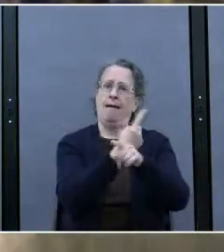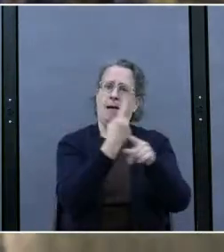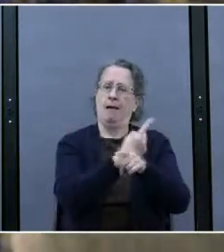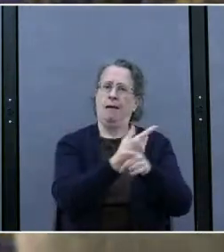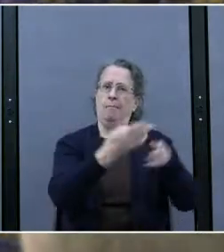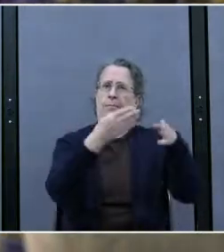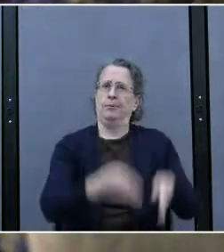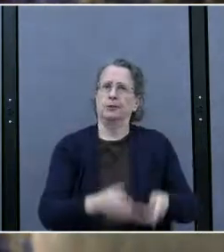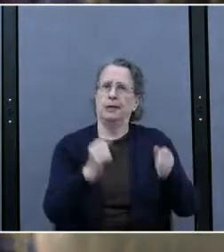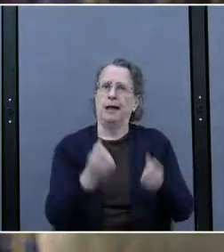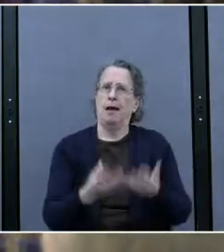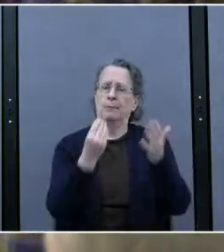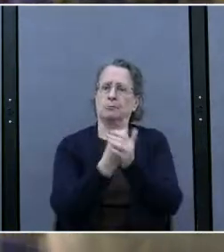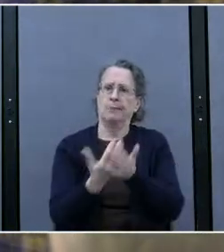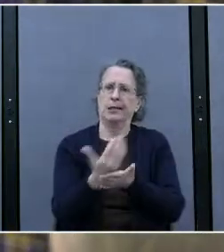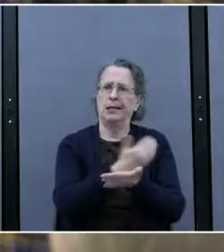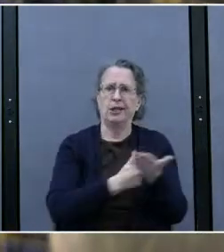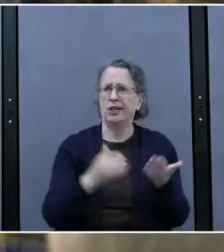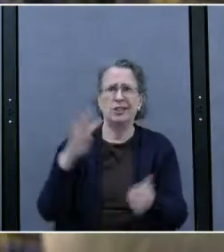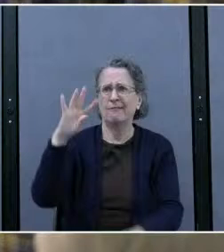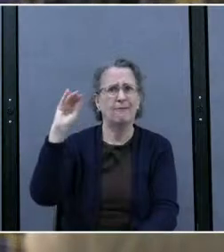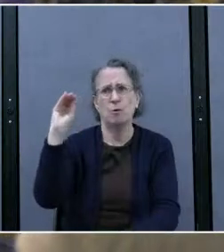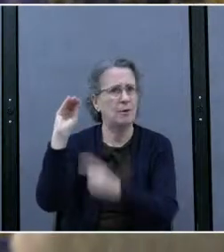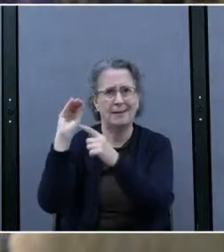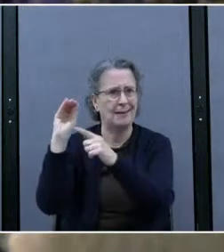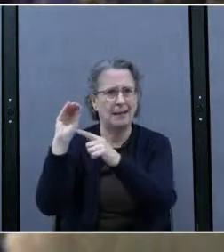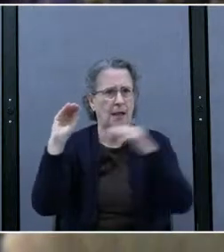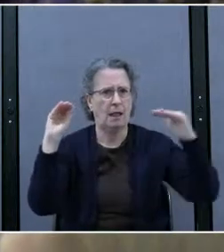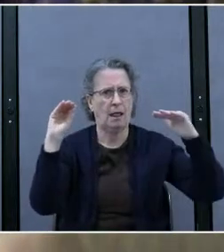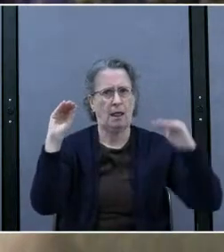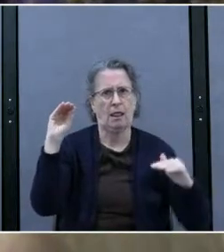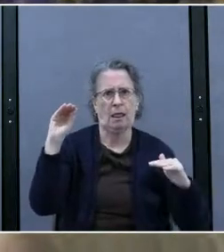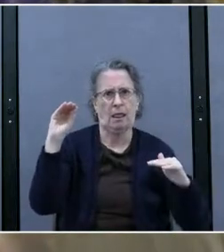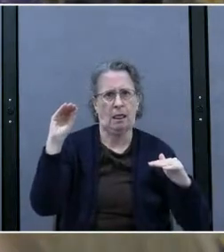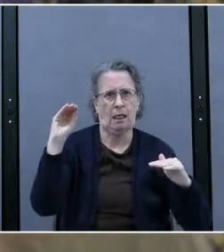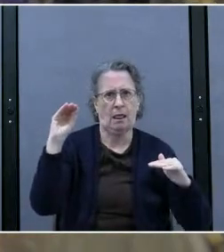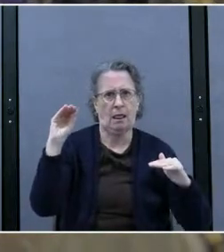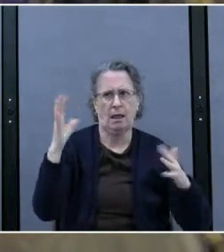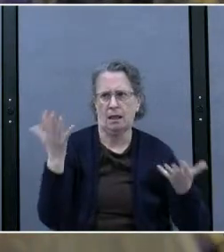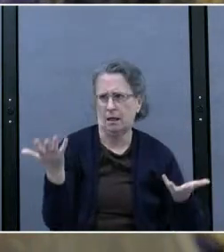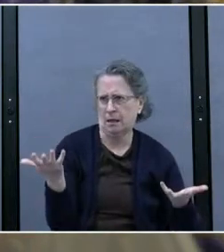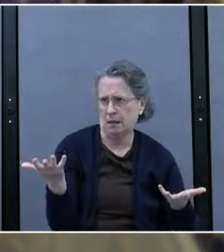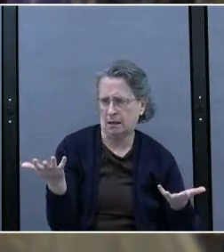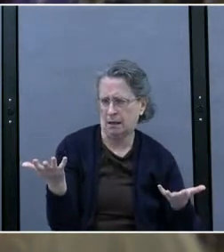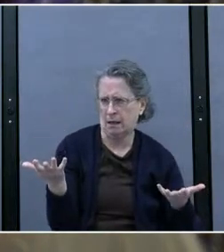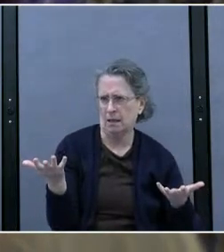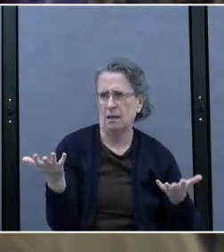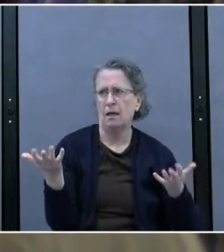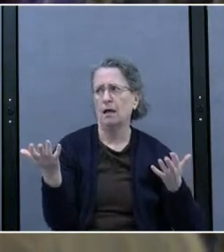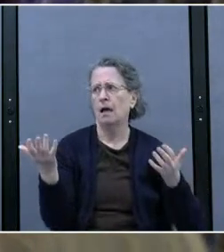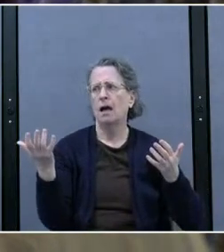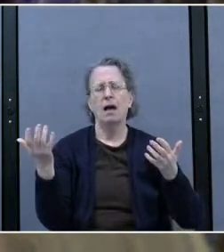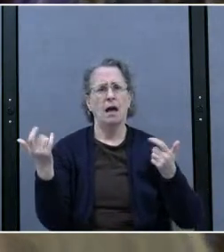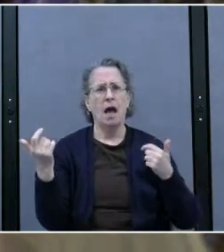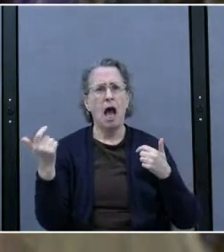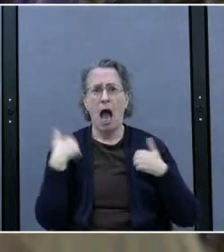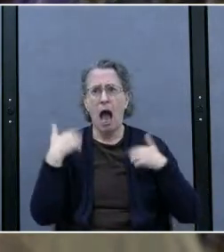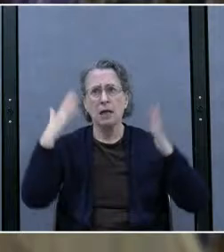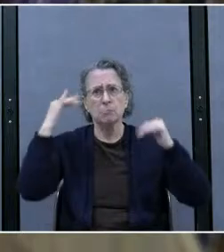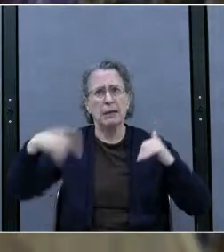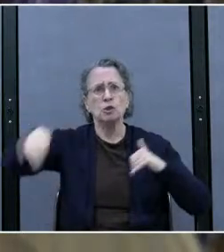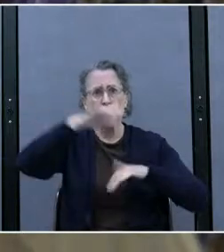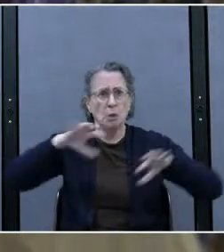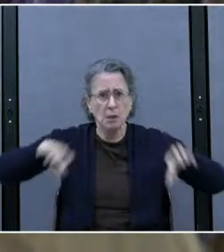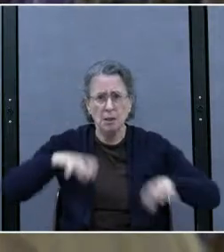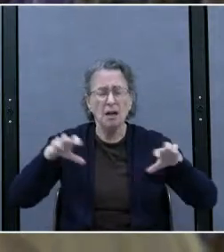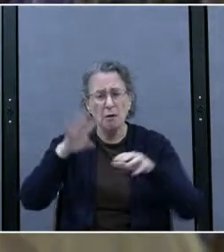town. And I say it because I do expect a lot. Because of that, I expect a lot. That's pretty good